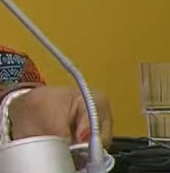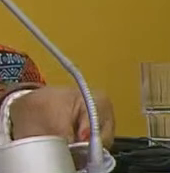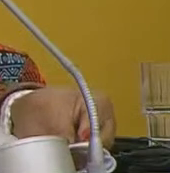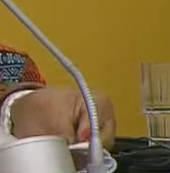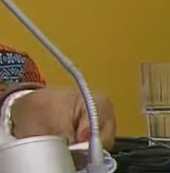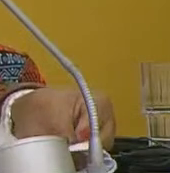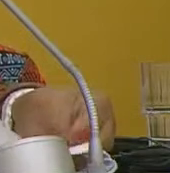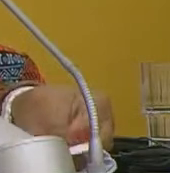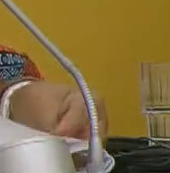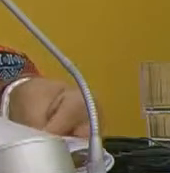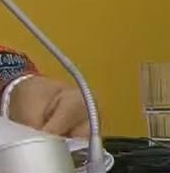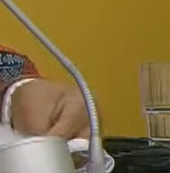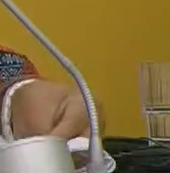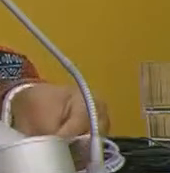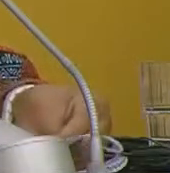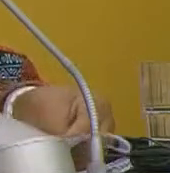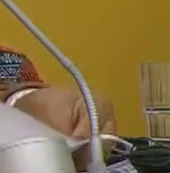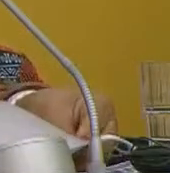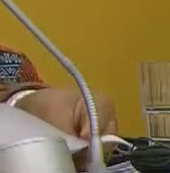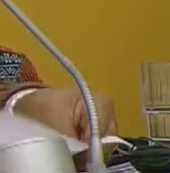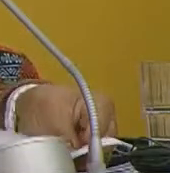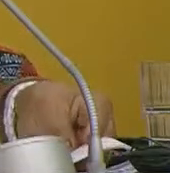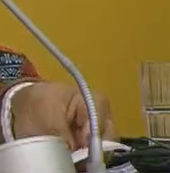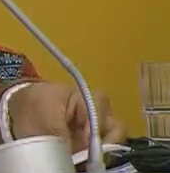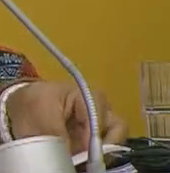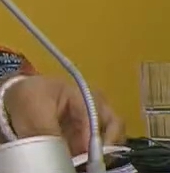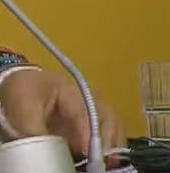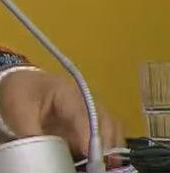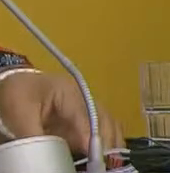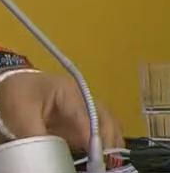sorry. Thank you very much, Honorable